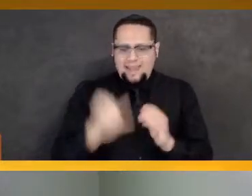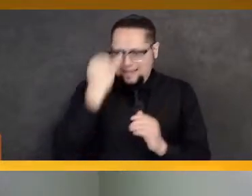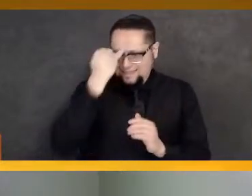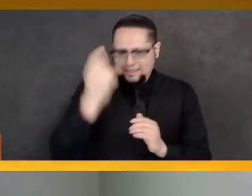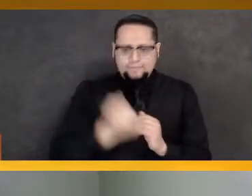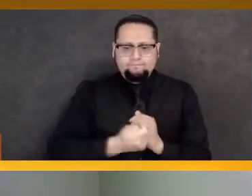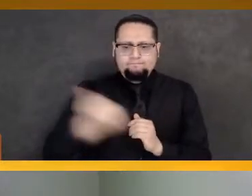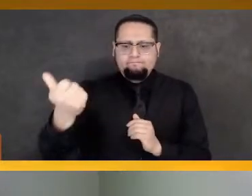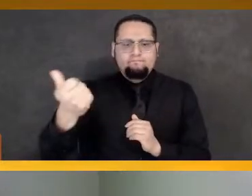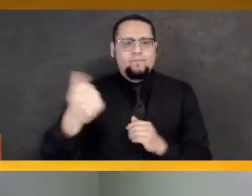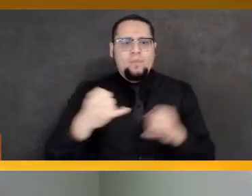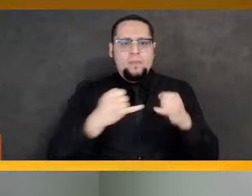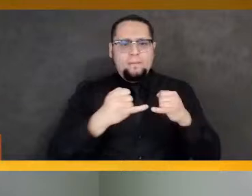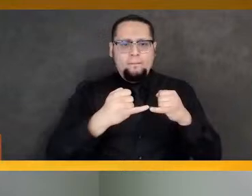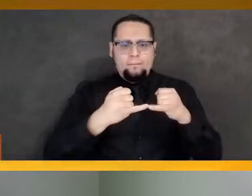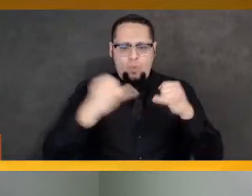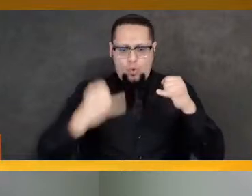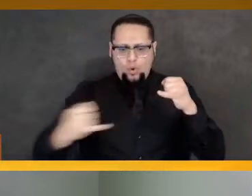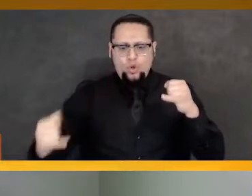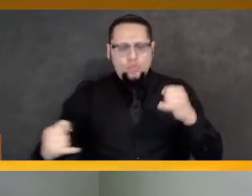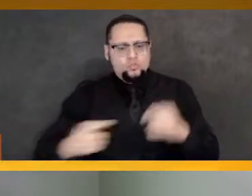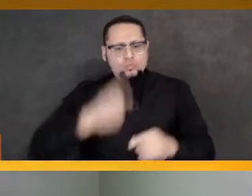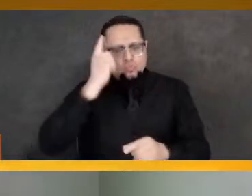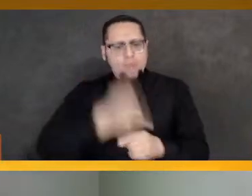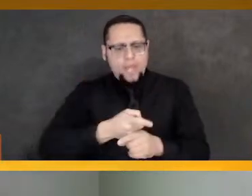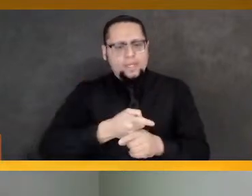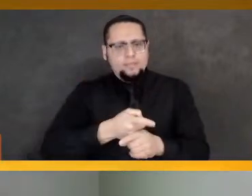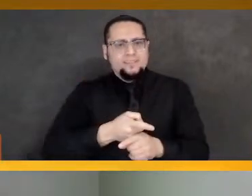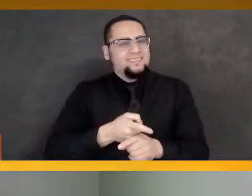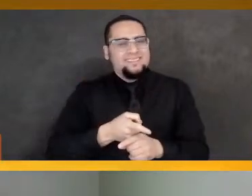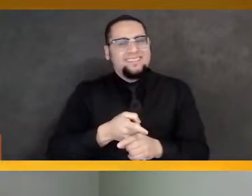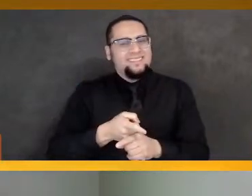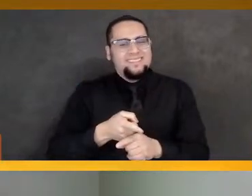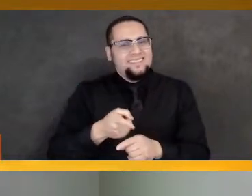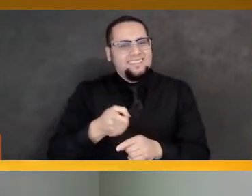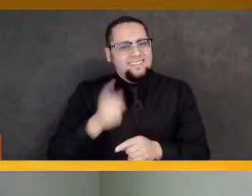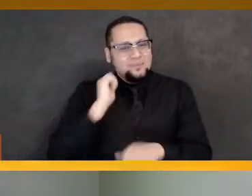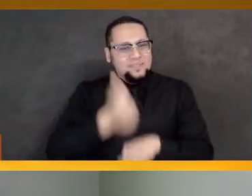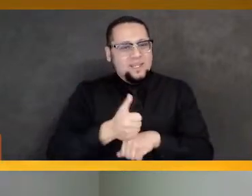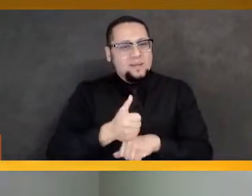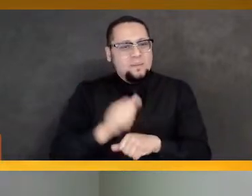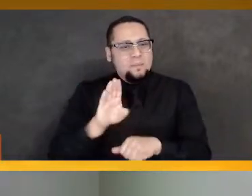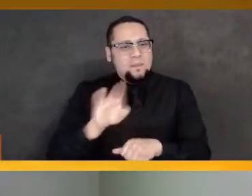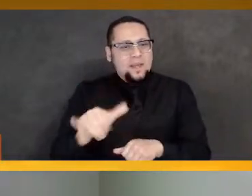the borders are legitimate, they're colonial borders, they're meant to separate us.